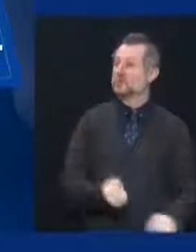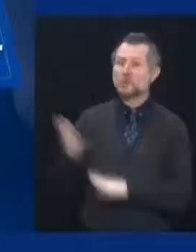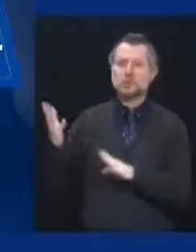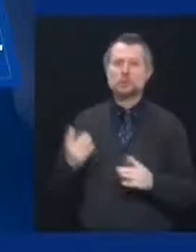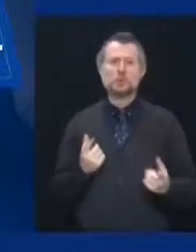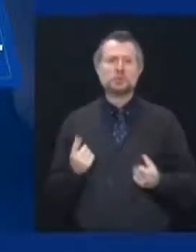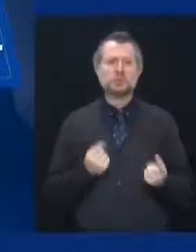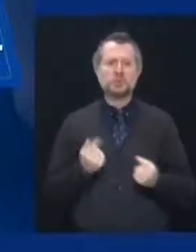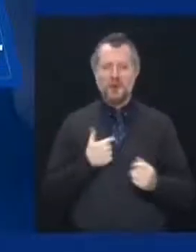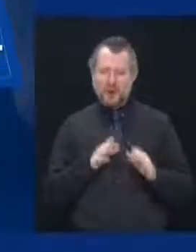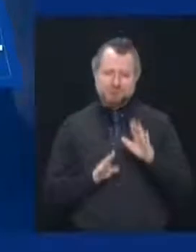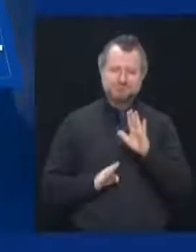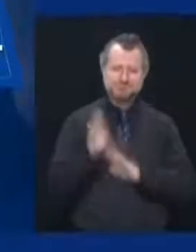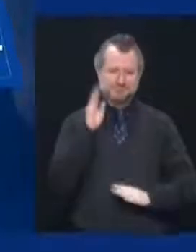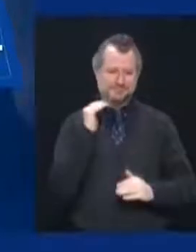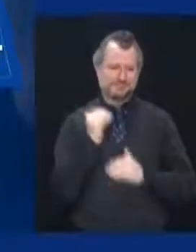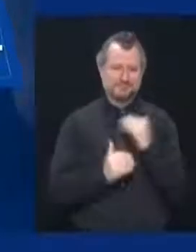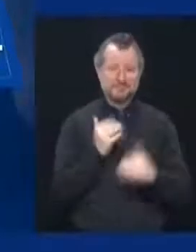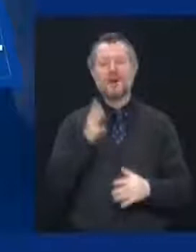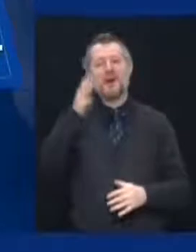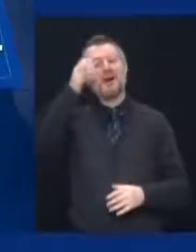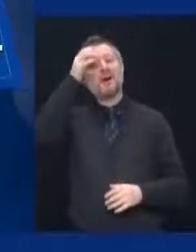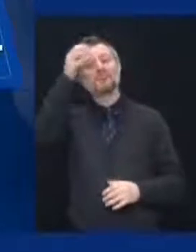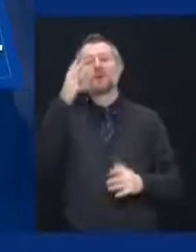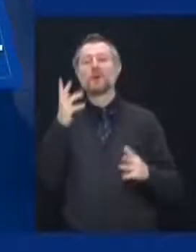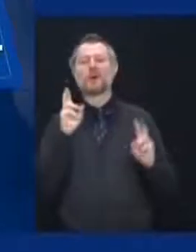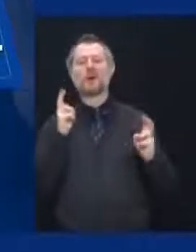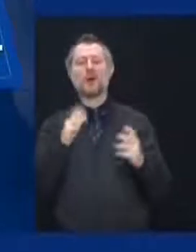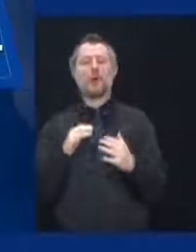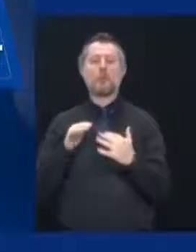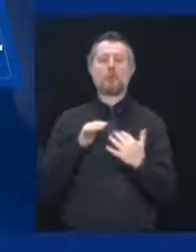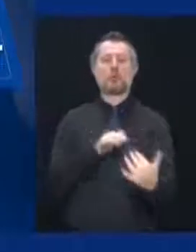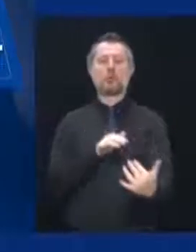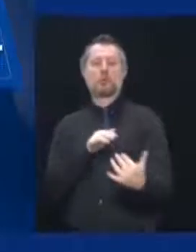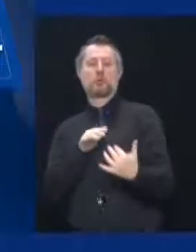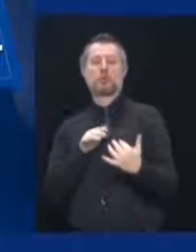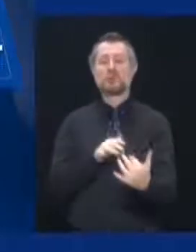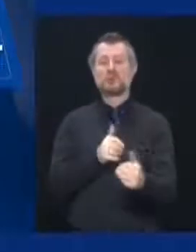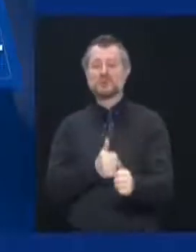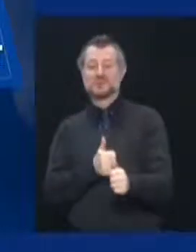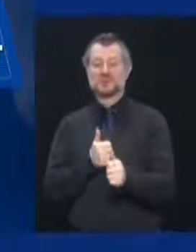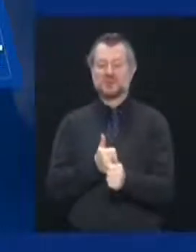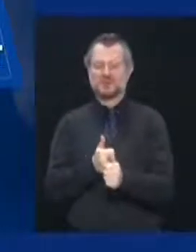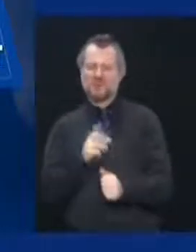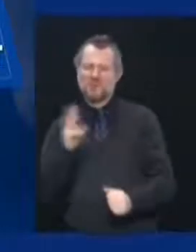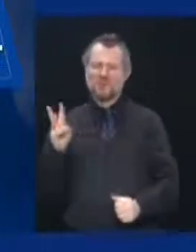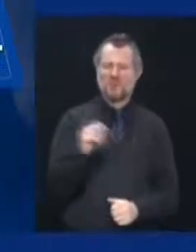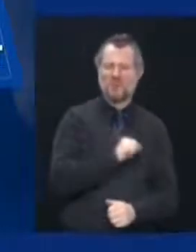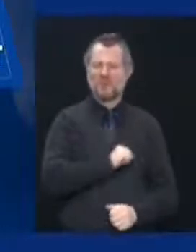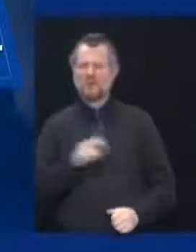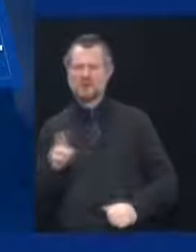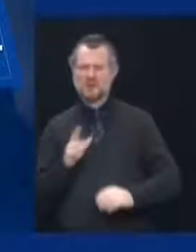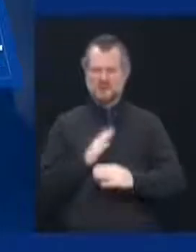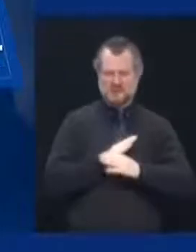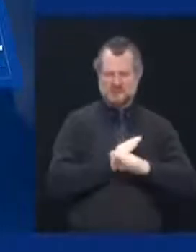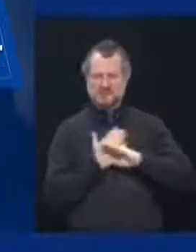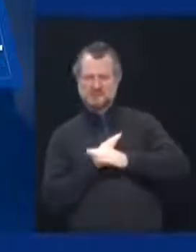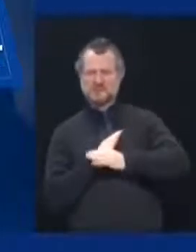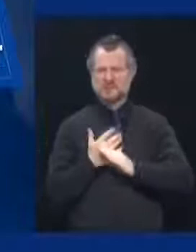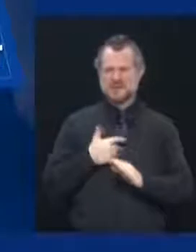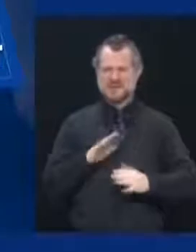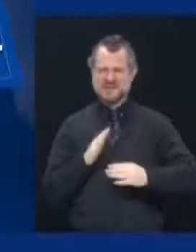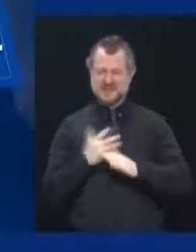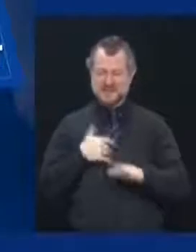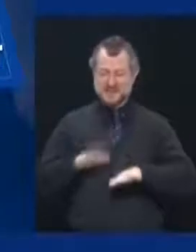War in and of itself doesn't make progress. You can stop evil. You can stop bad things from